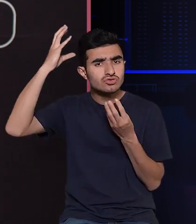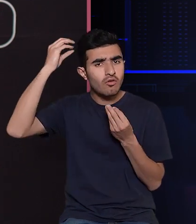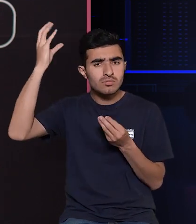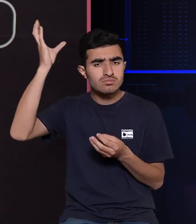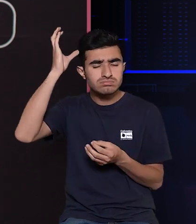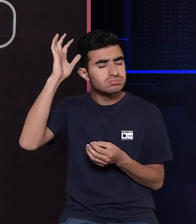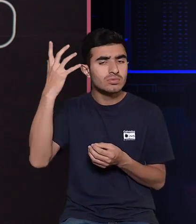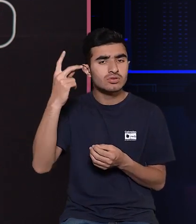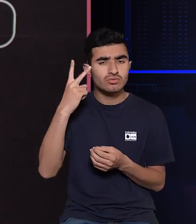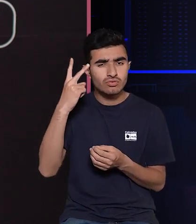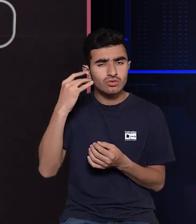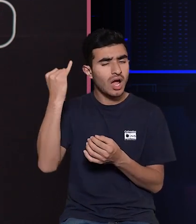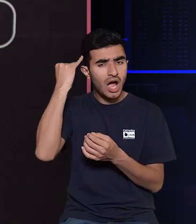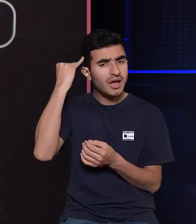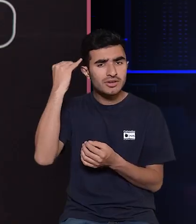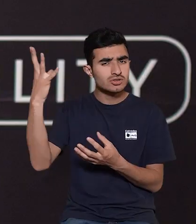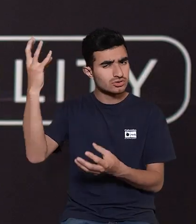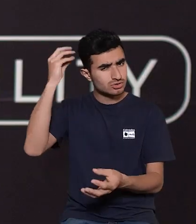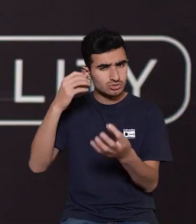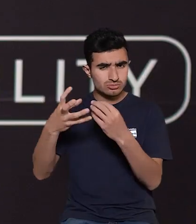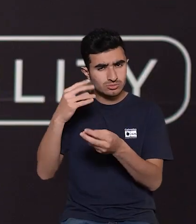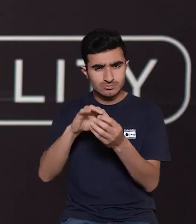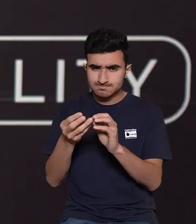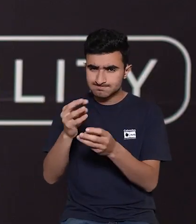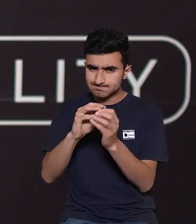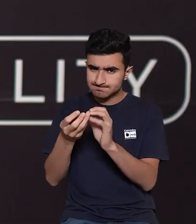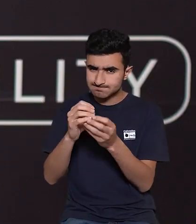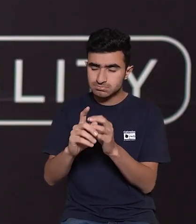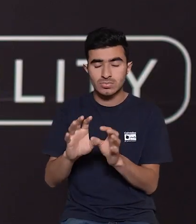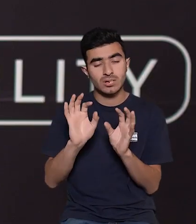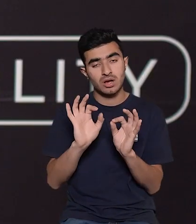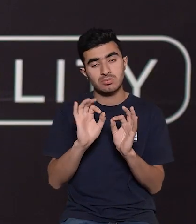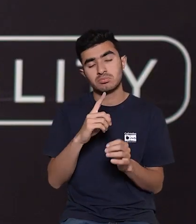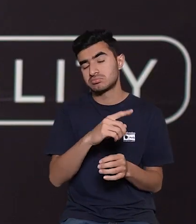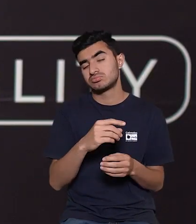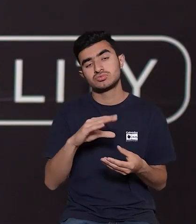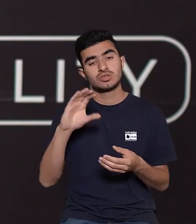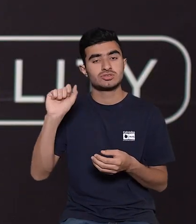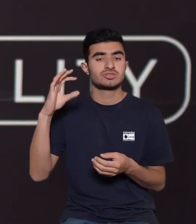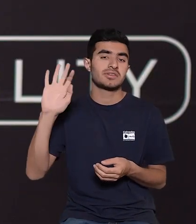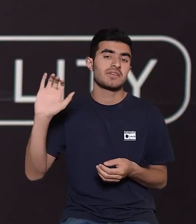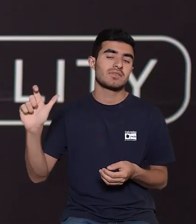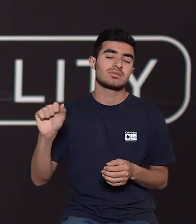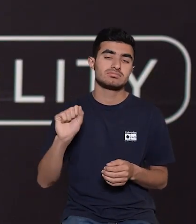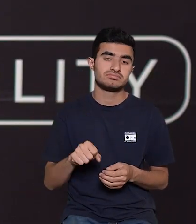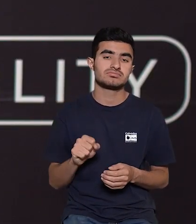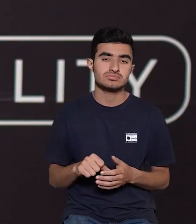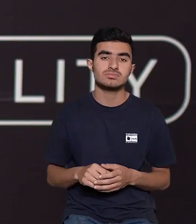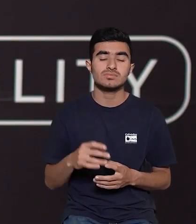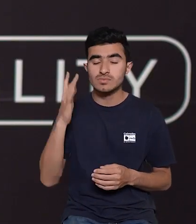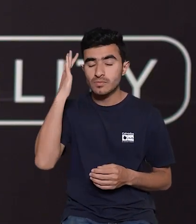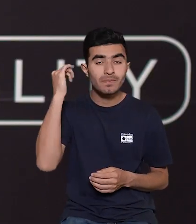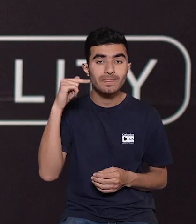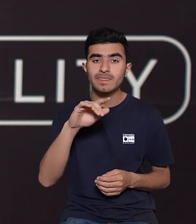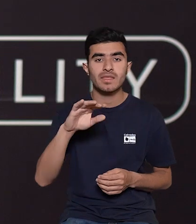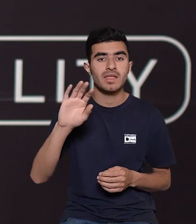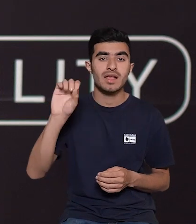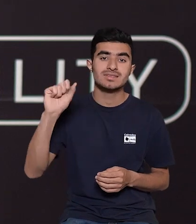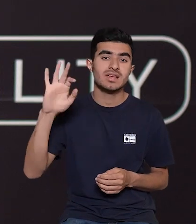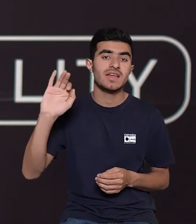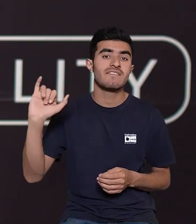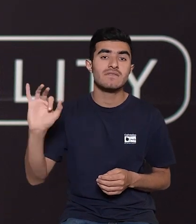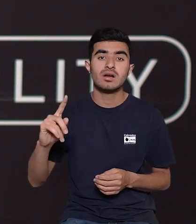knowledge and expands them. So it's a literature of knowledge and ideas, as often a lot of people say. Historically, we used to say